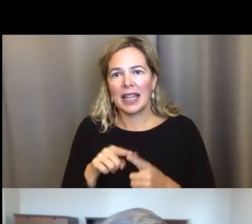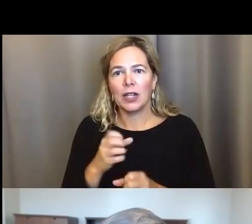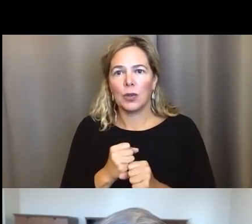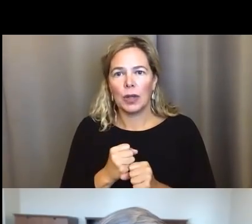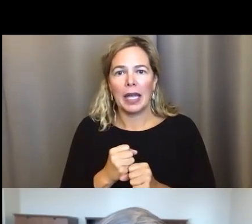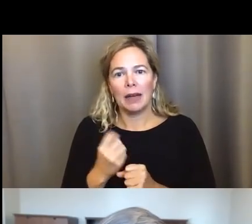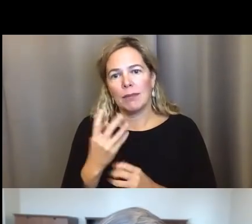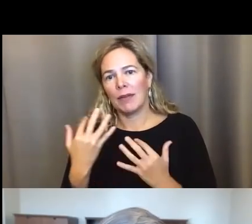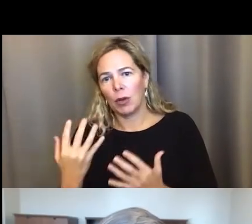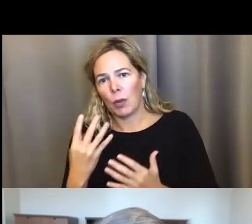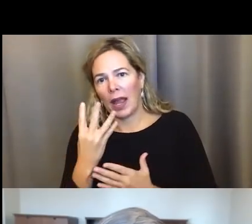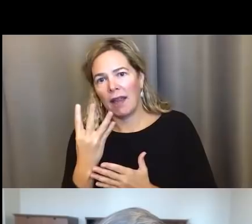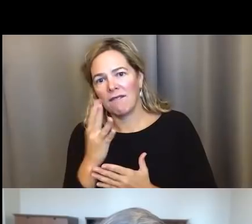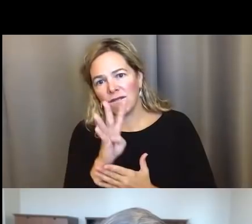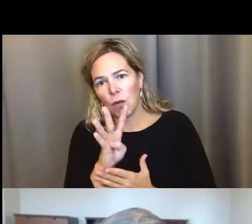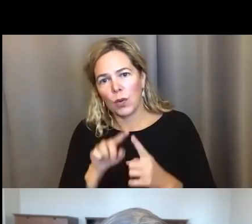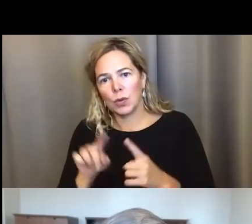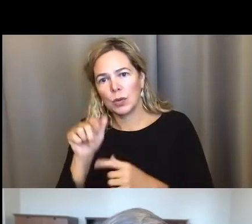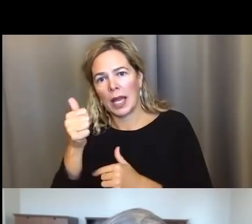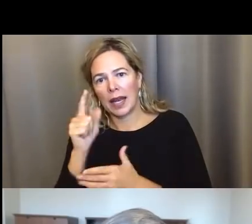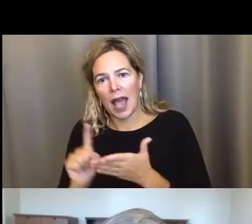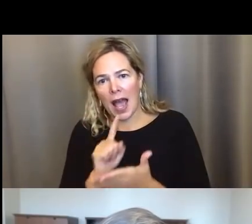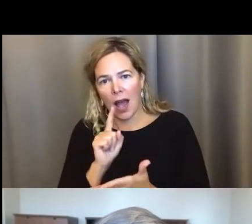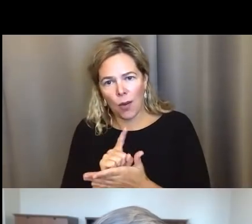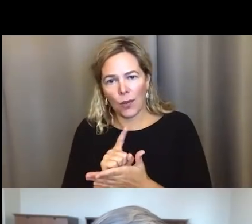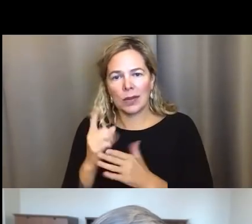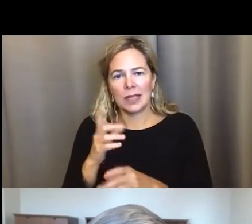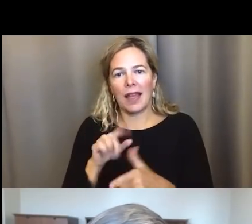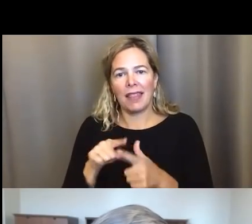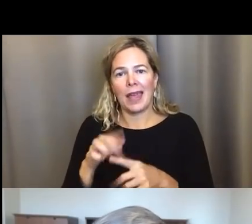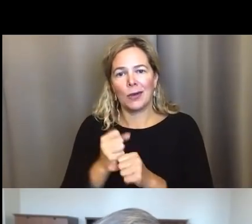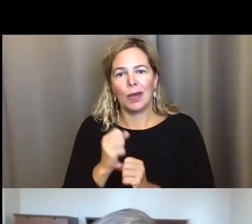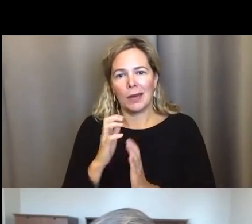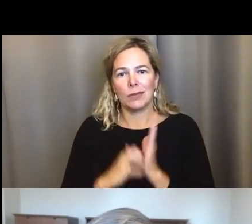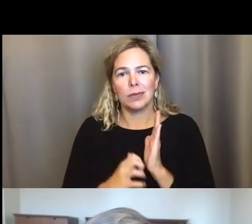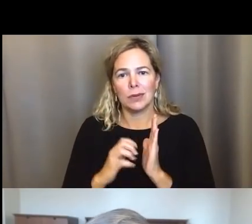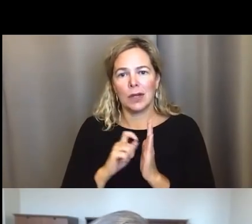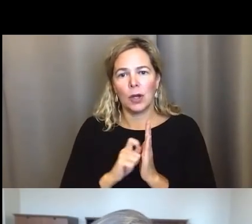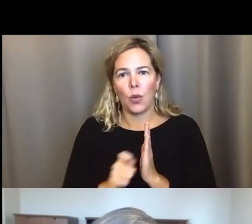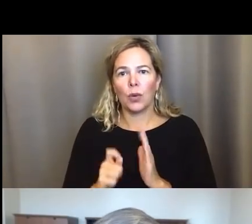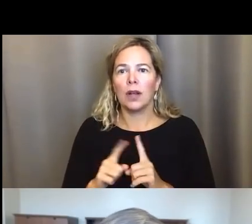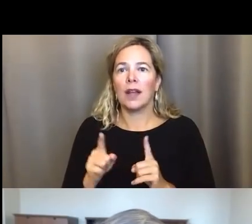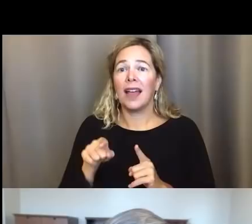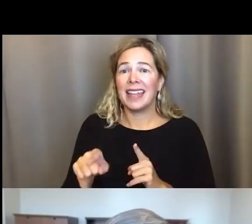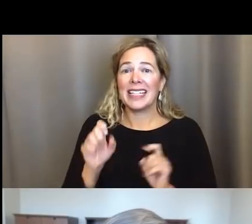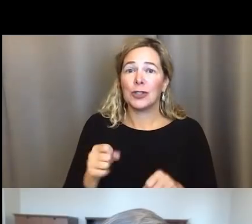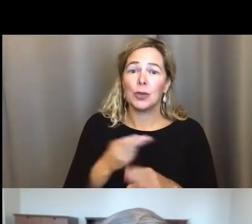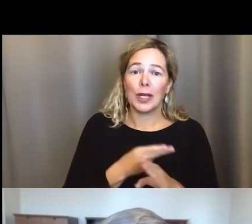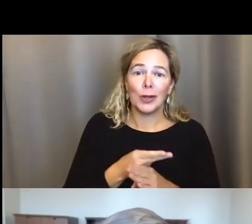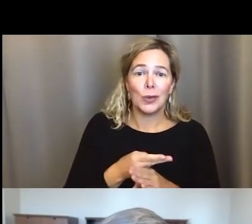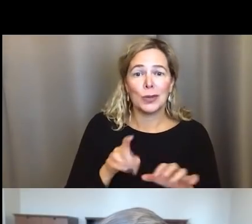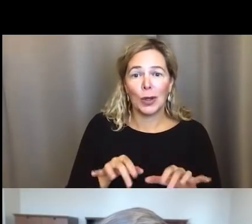you go to the next slide, with this, you can enter into the computer, you can use the microphone on the computer, you